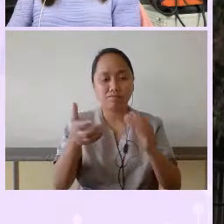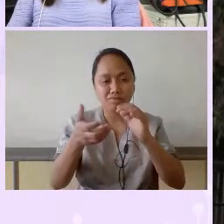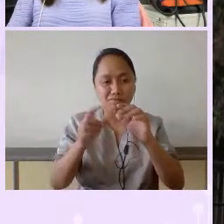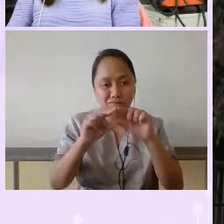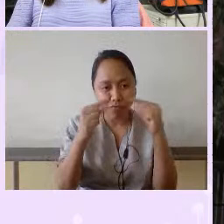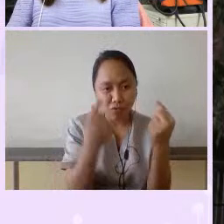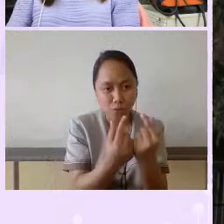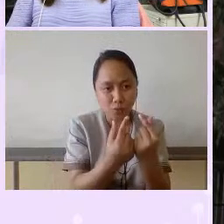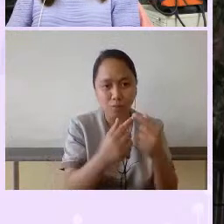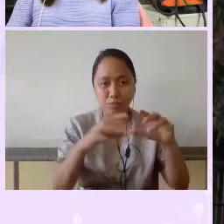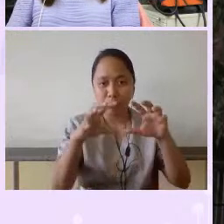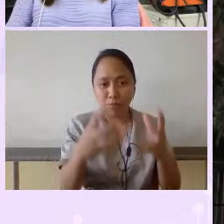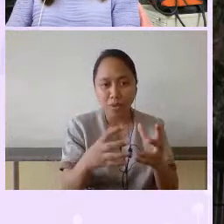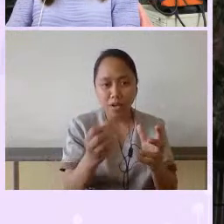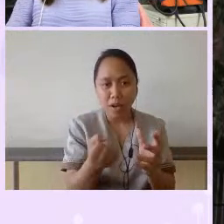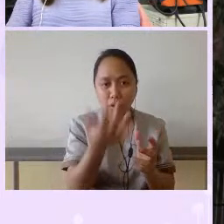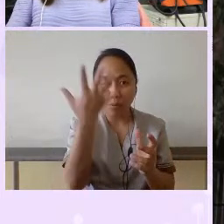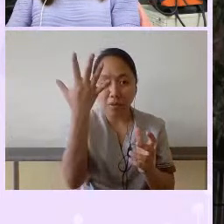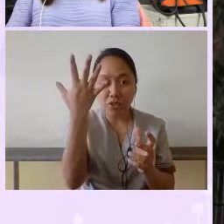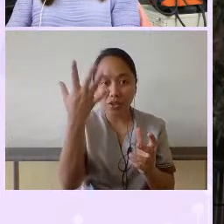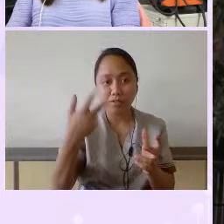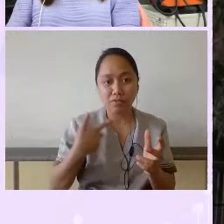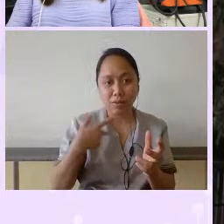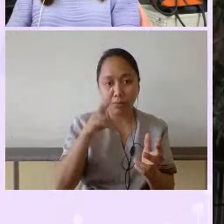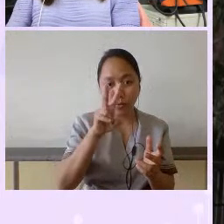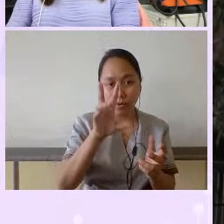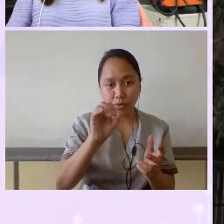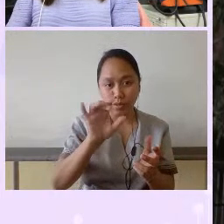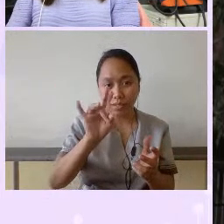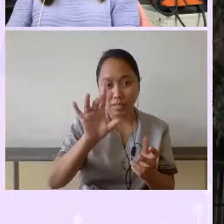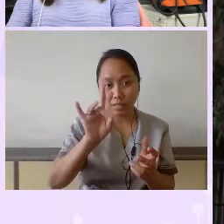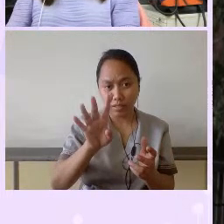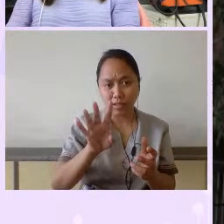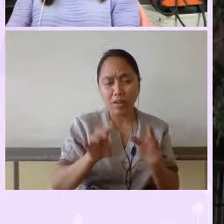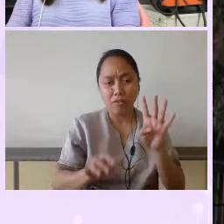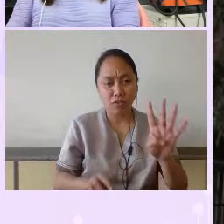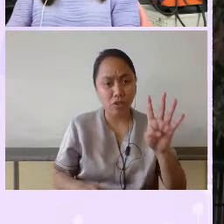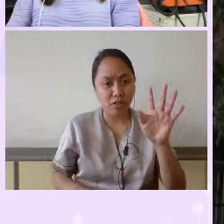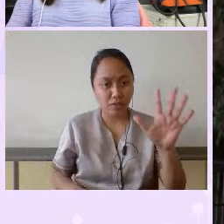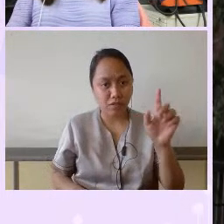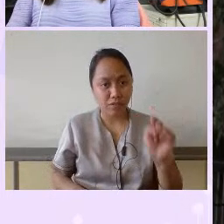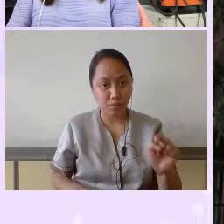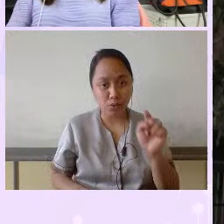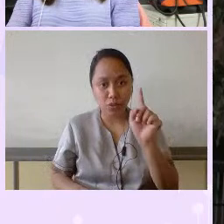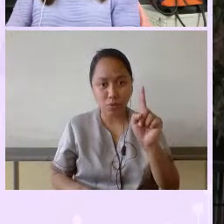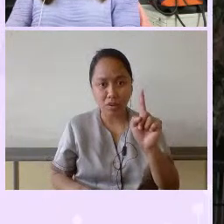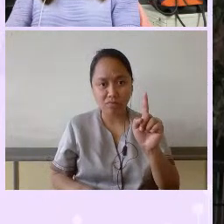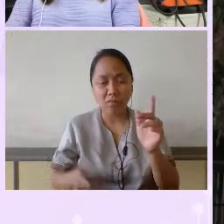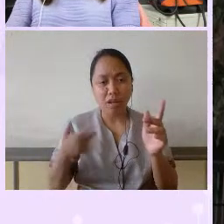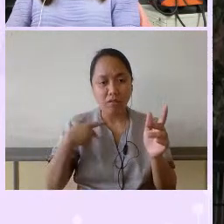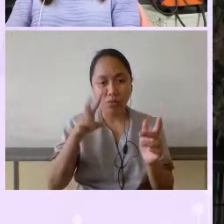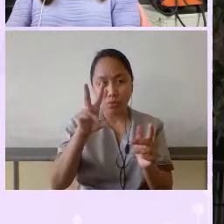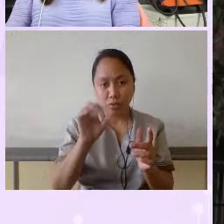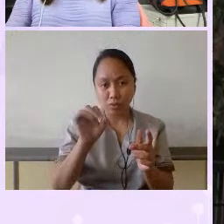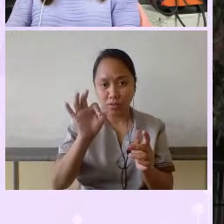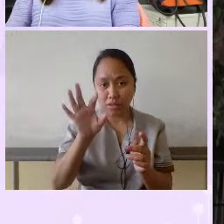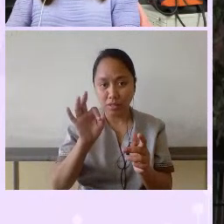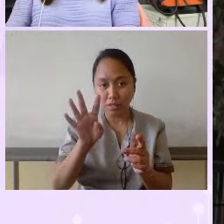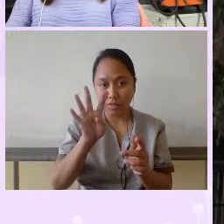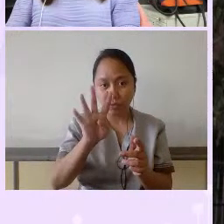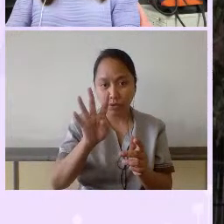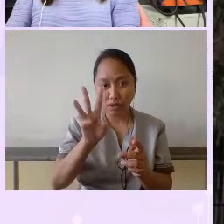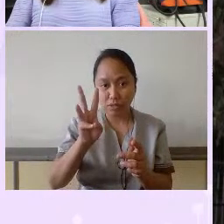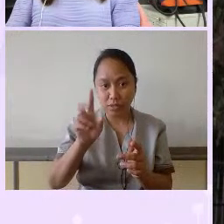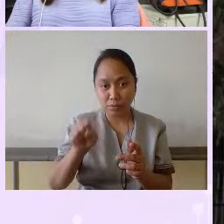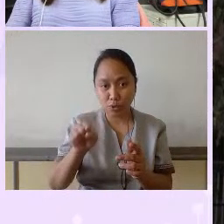with employment rate of 90.3% and unemployment at 9.7% based on the average